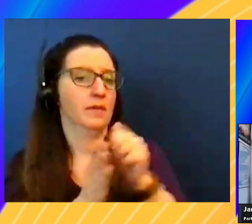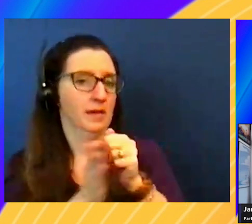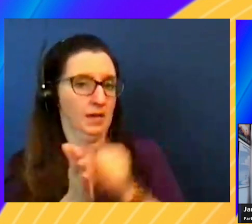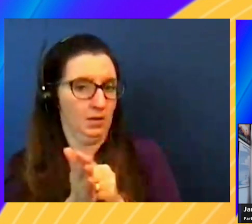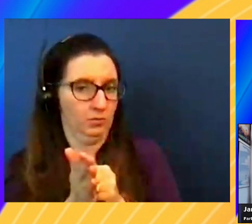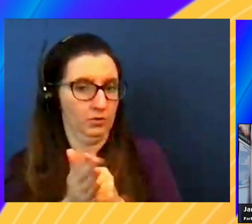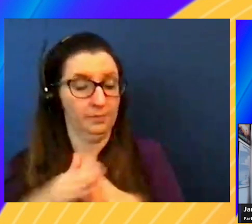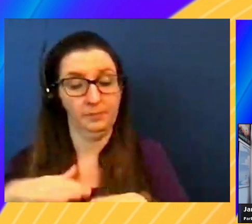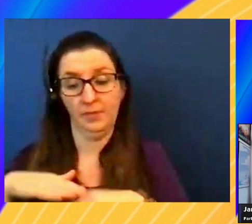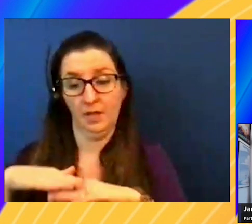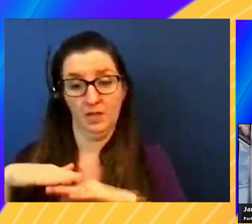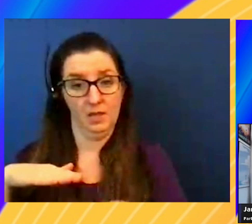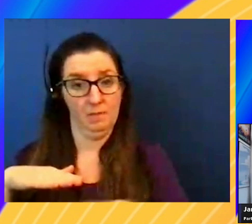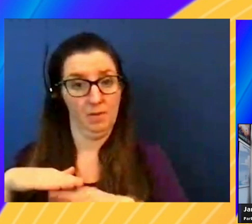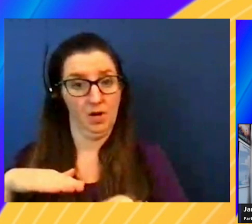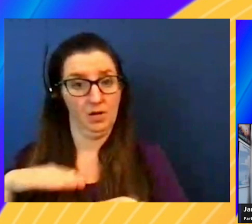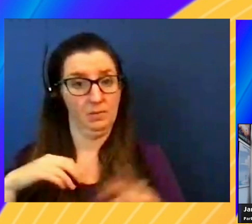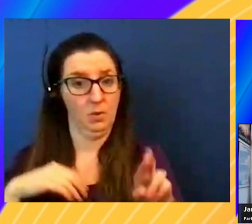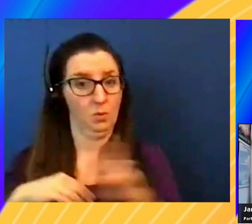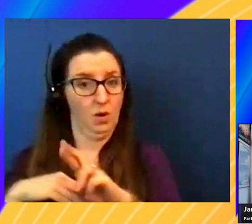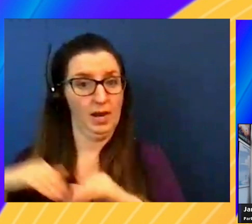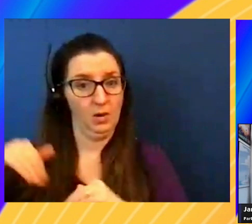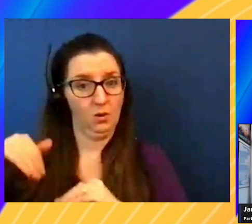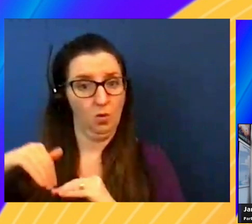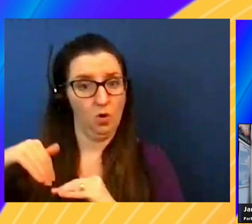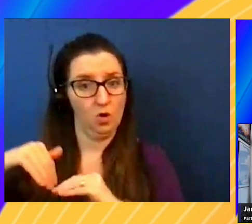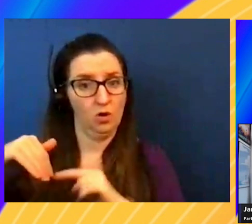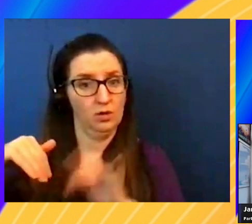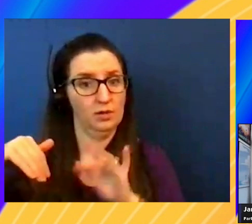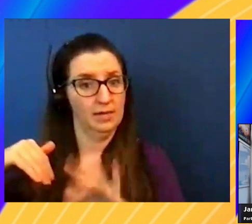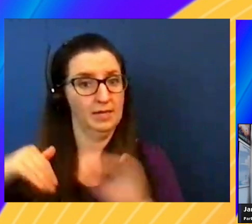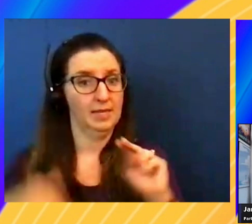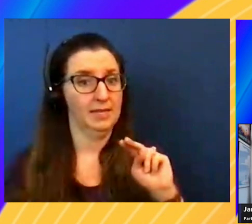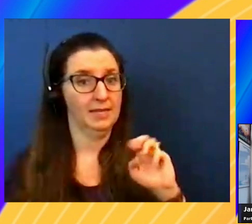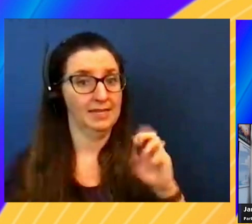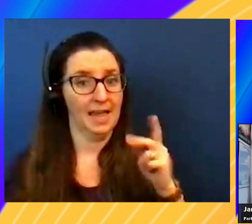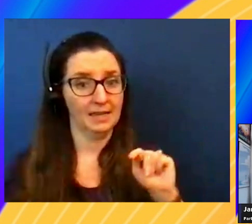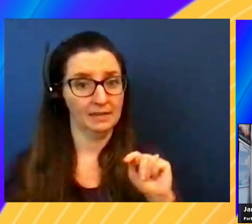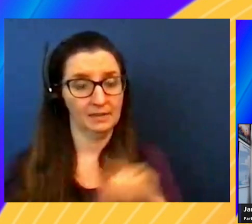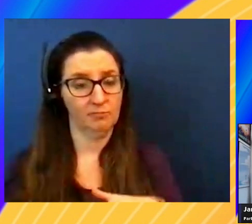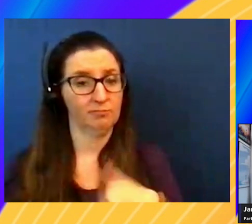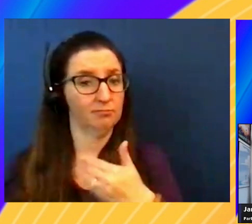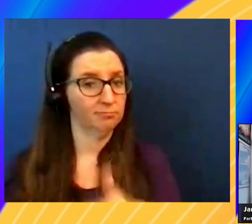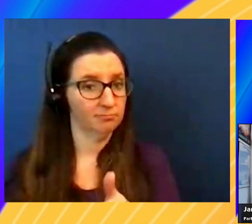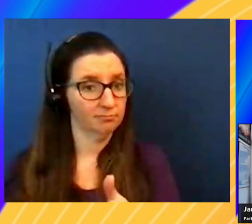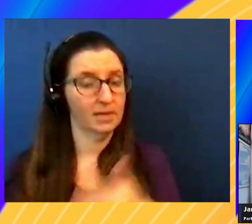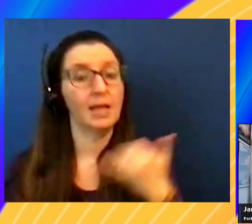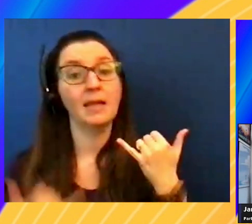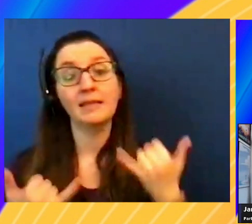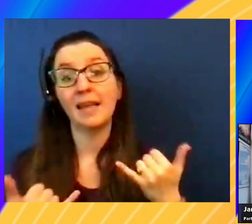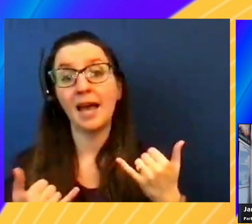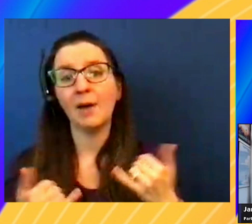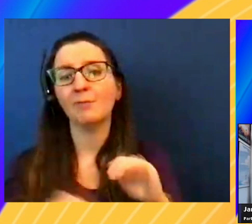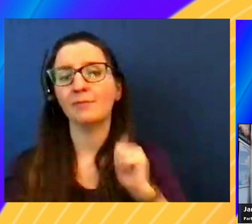right-hand corner, we'll click Next, and then we're just going to do a rule name.